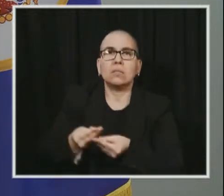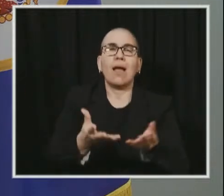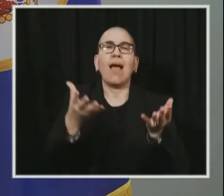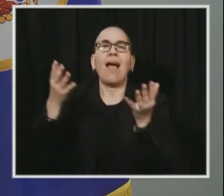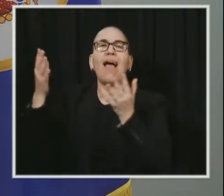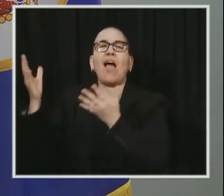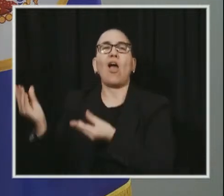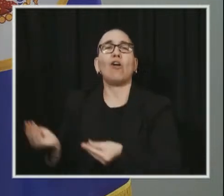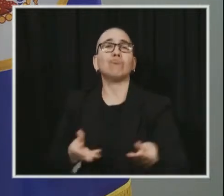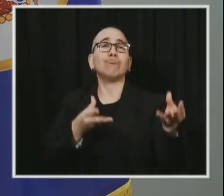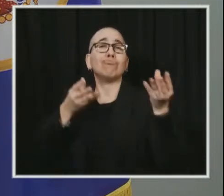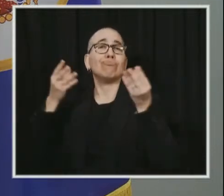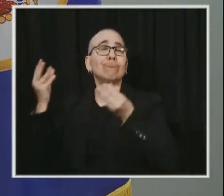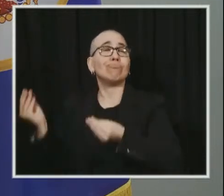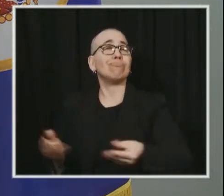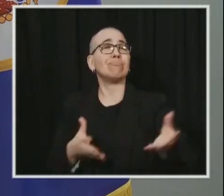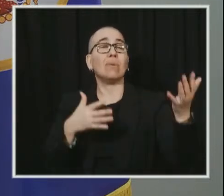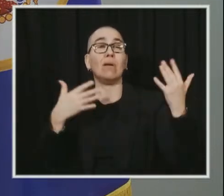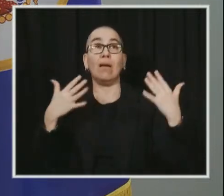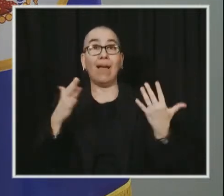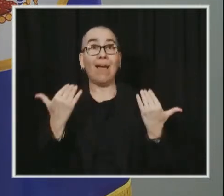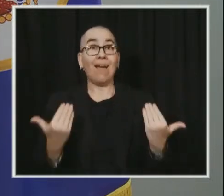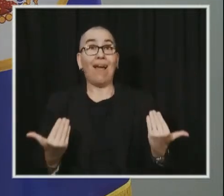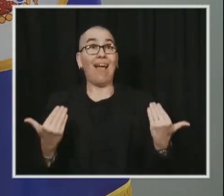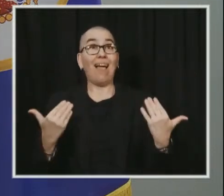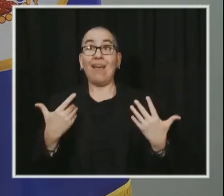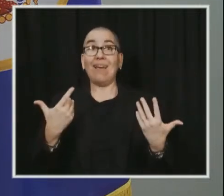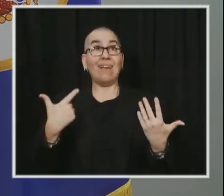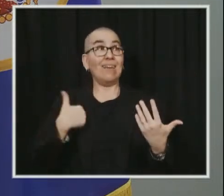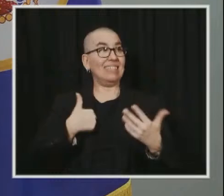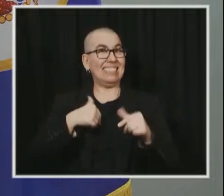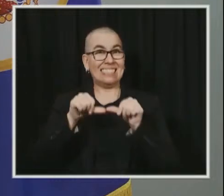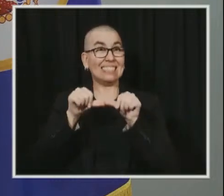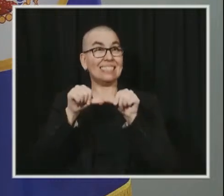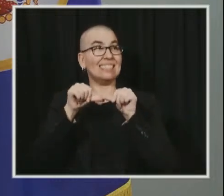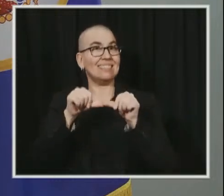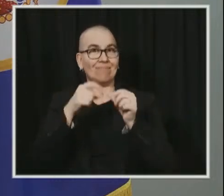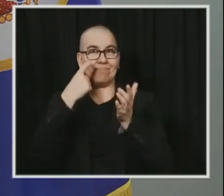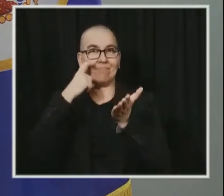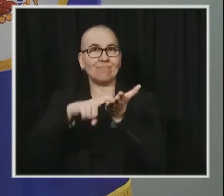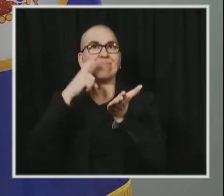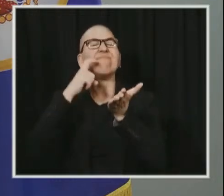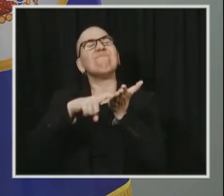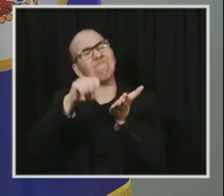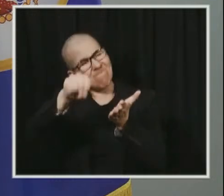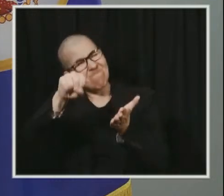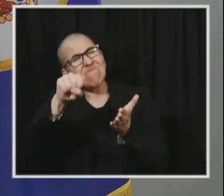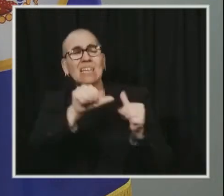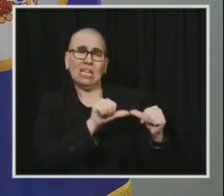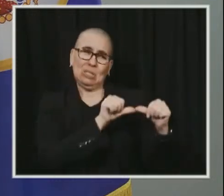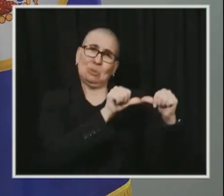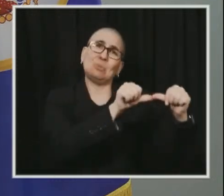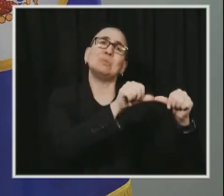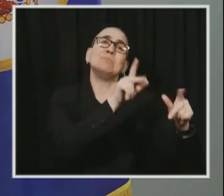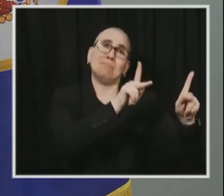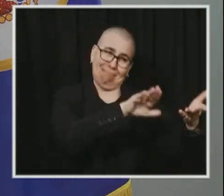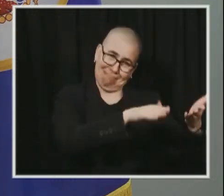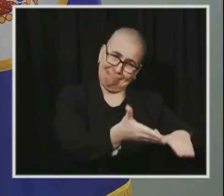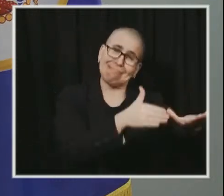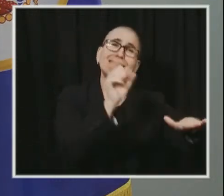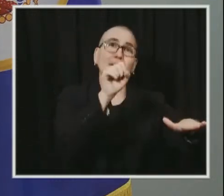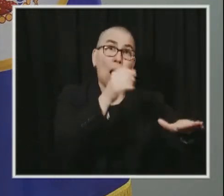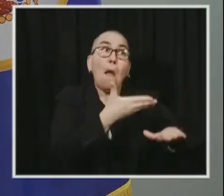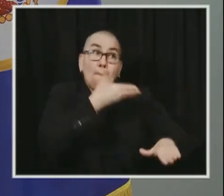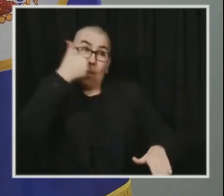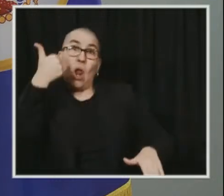of Minnesota. And at a time when we are continuing to see people die of the disease, though better, along with a possible race against